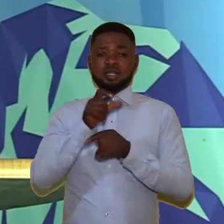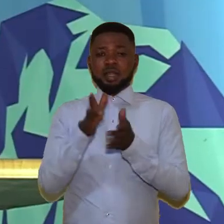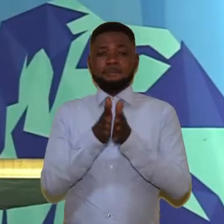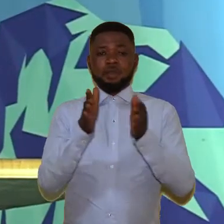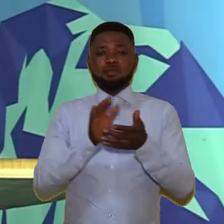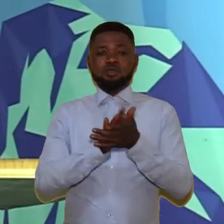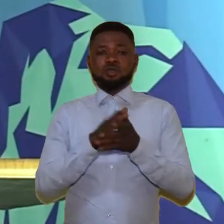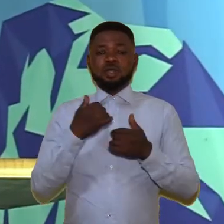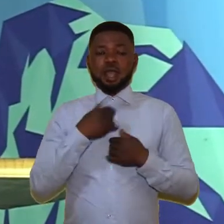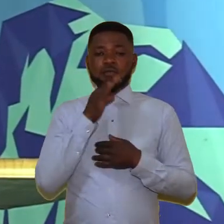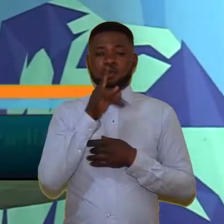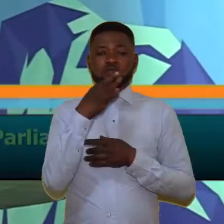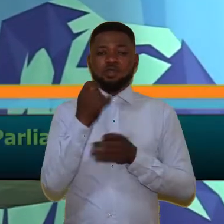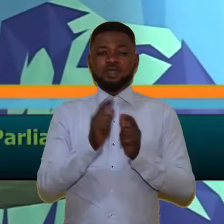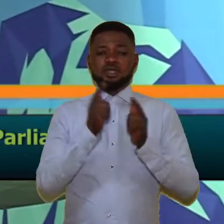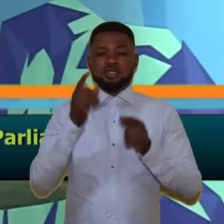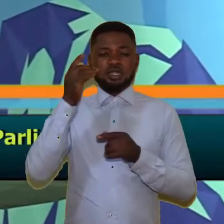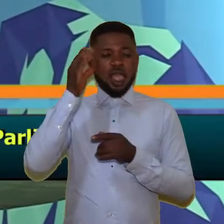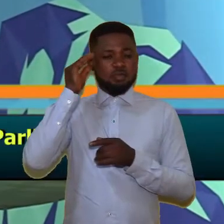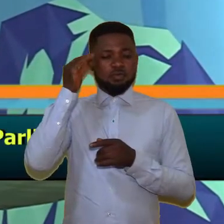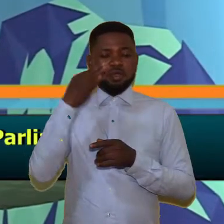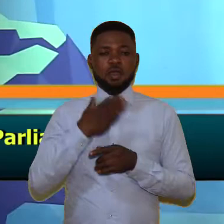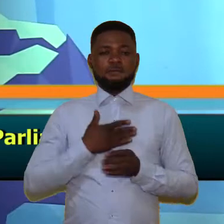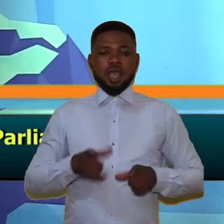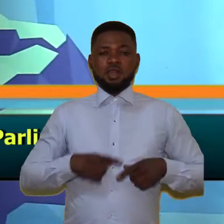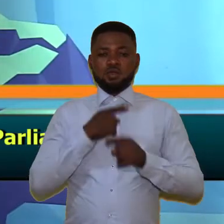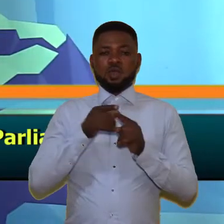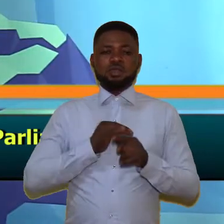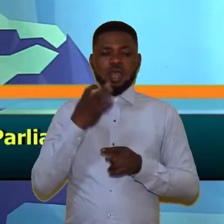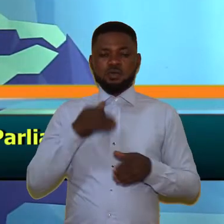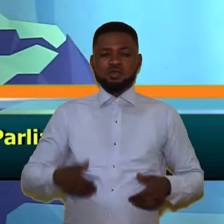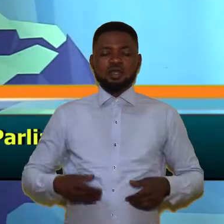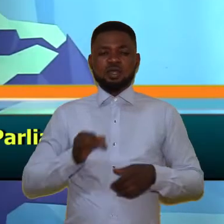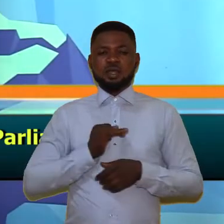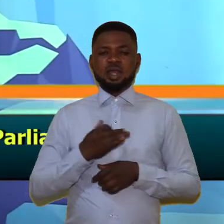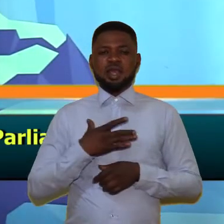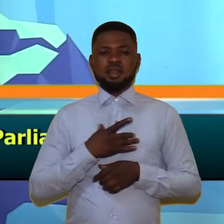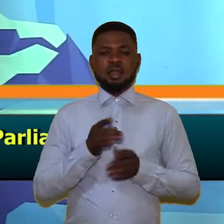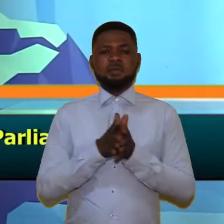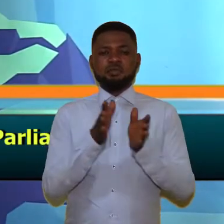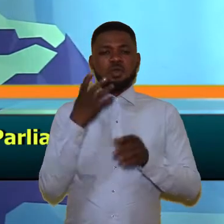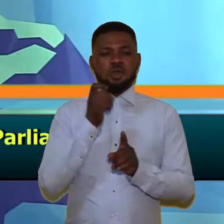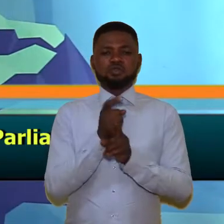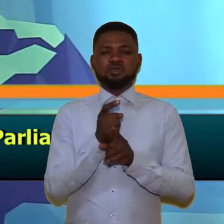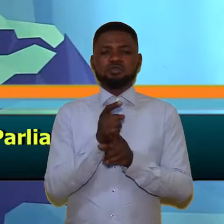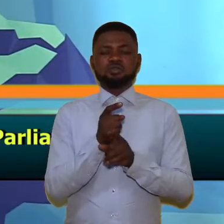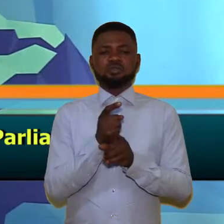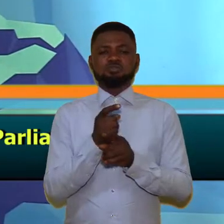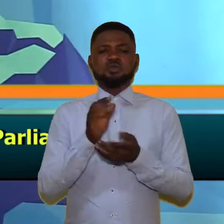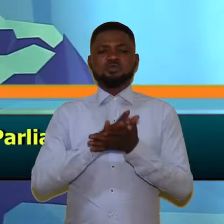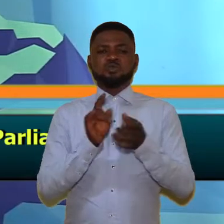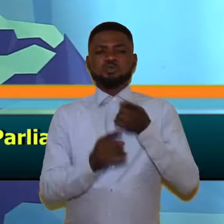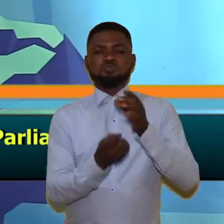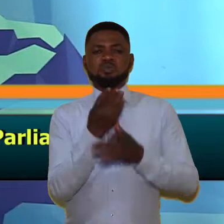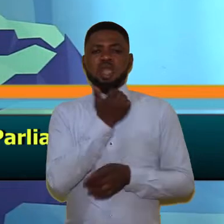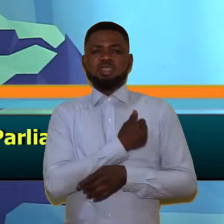Attending a public school has been one of the greatest experiences of my life. When I was a little younger, I usually thought the public school was just a school to beat